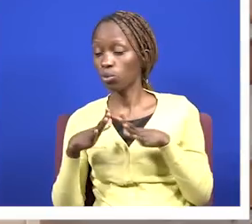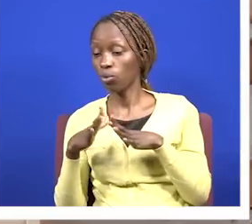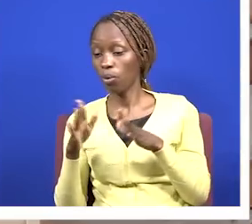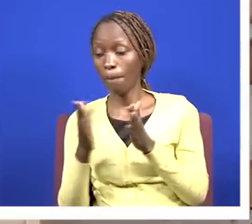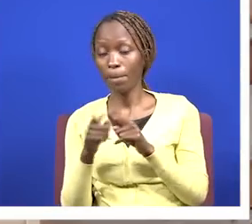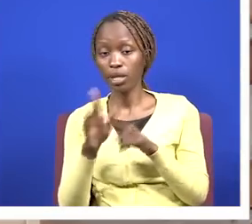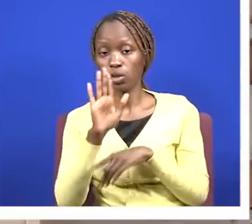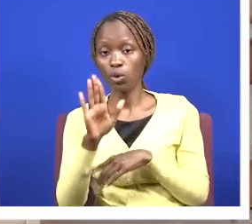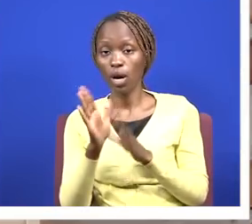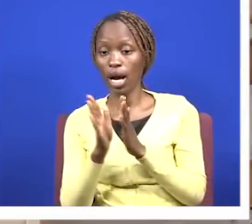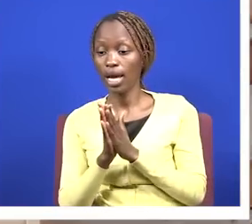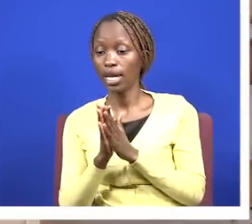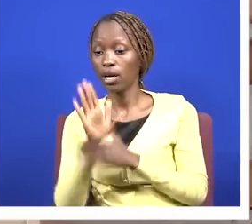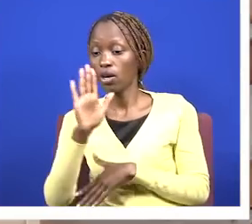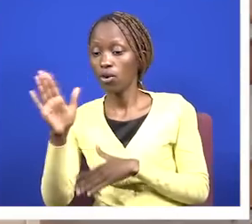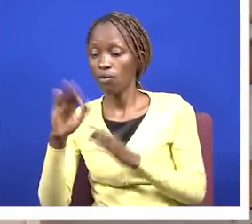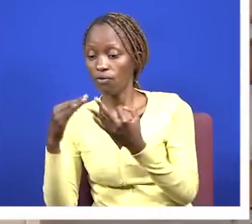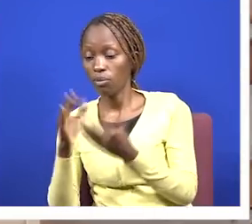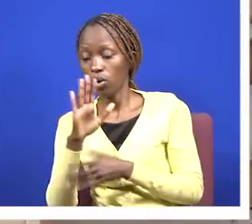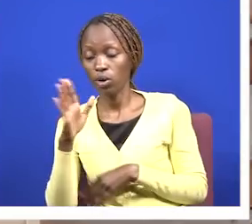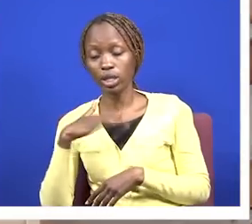your father's family will die."